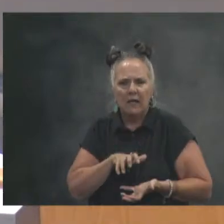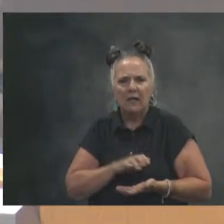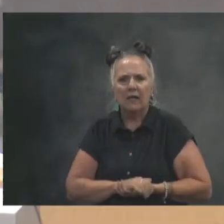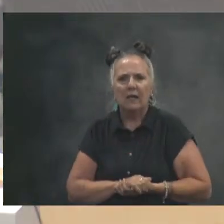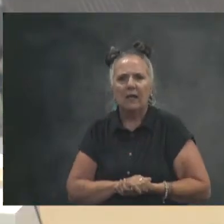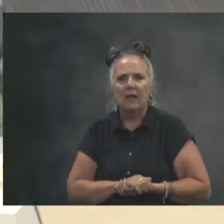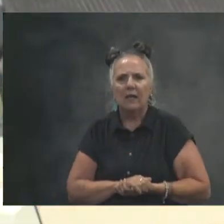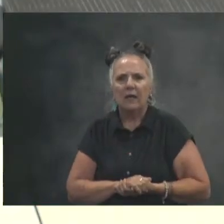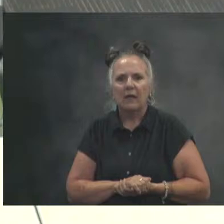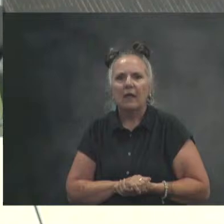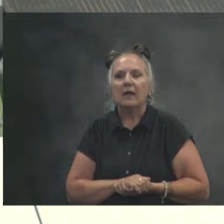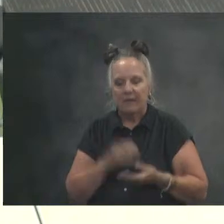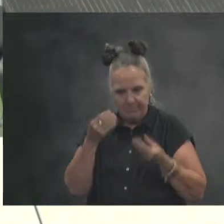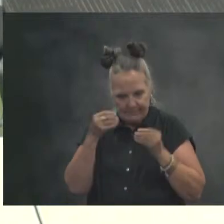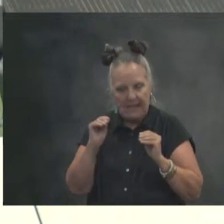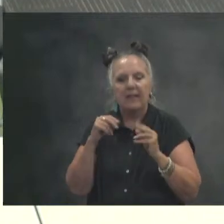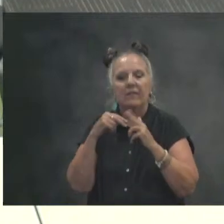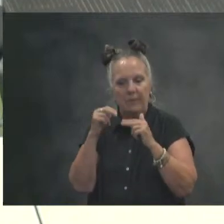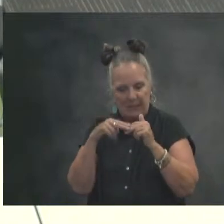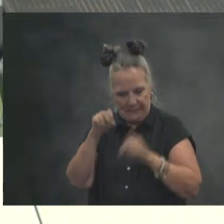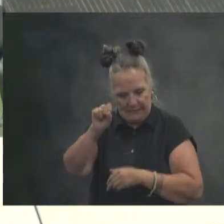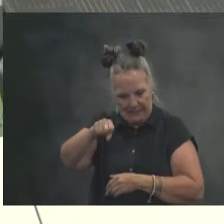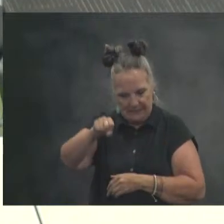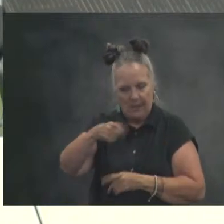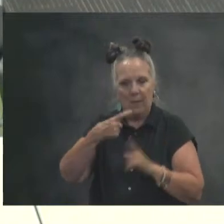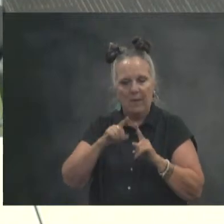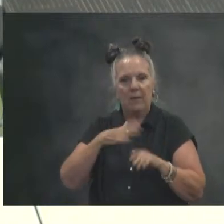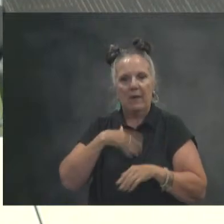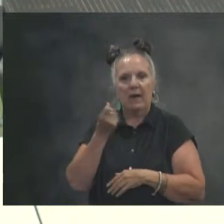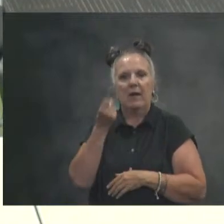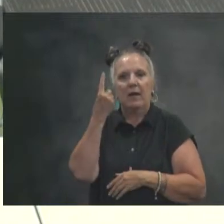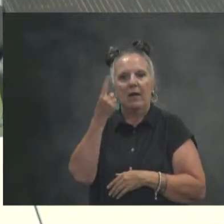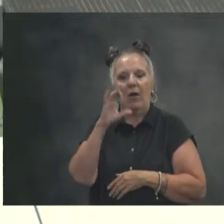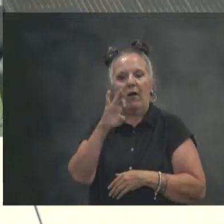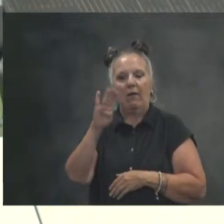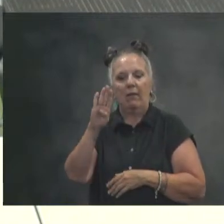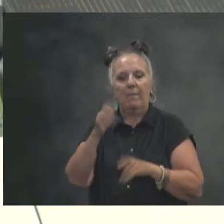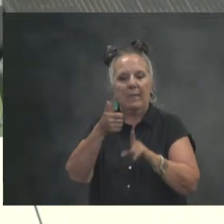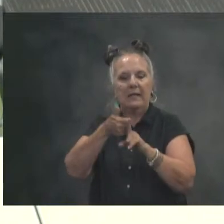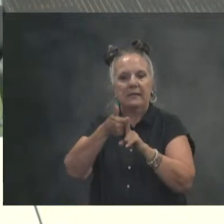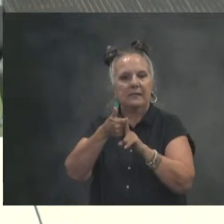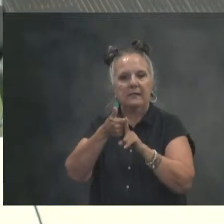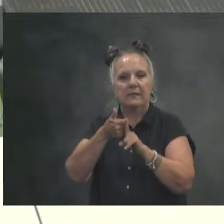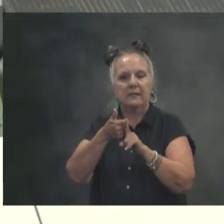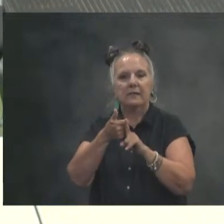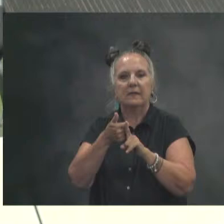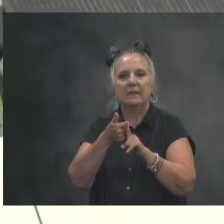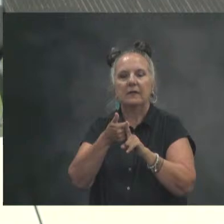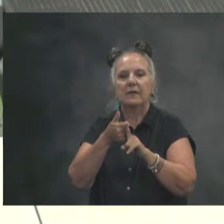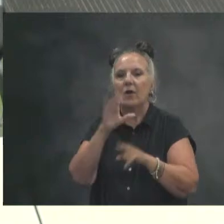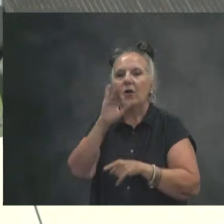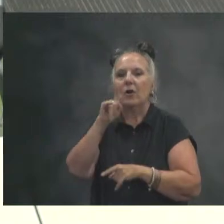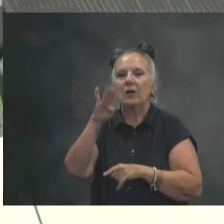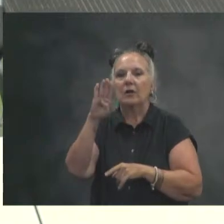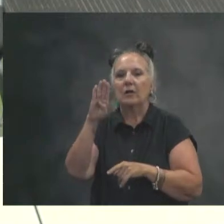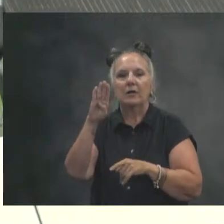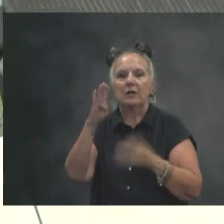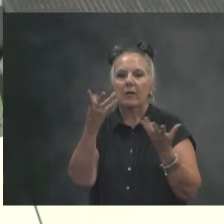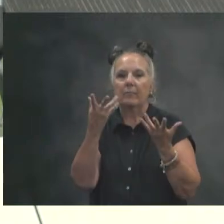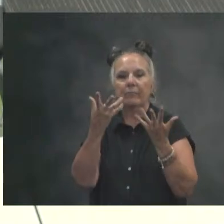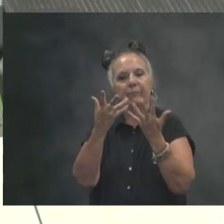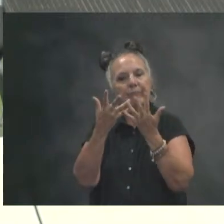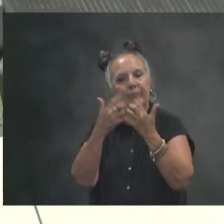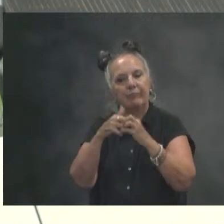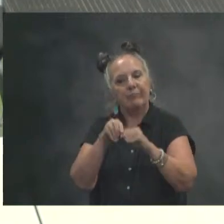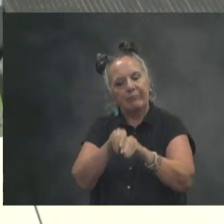is the money comes from the sale of the building, but my understanding is also that the club no longer exists. That what? That the club no longer exists. No